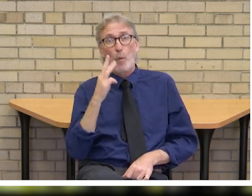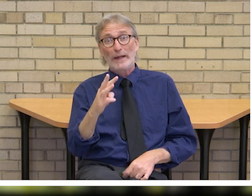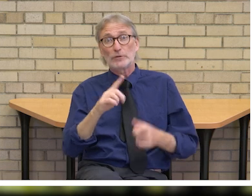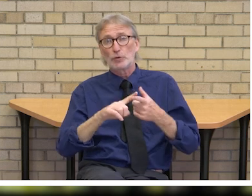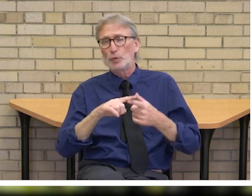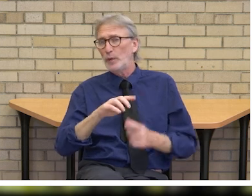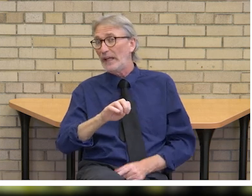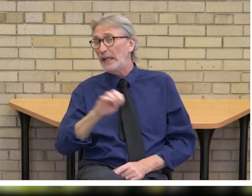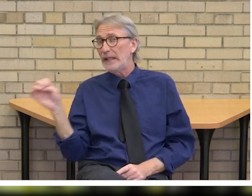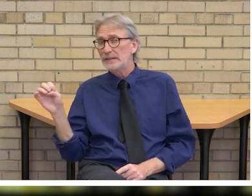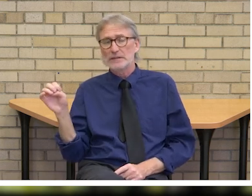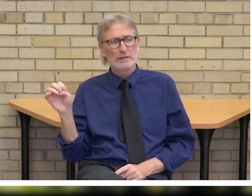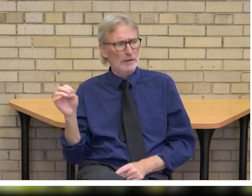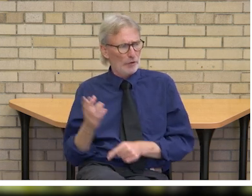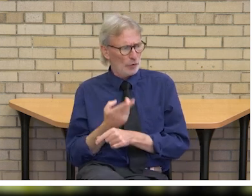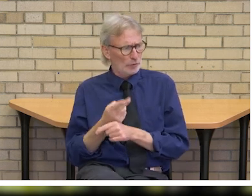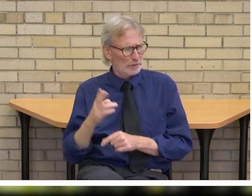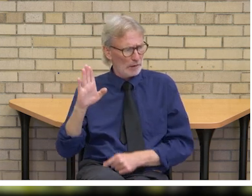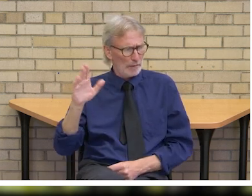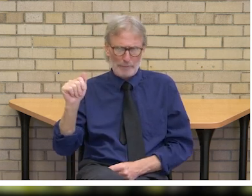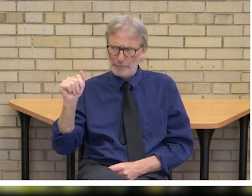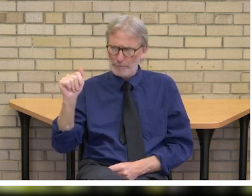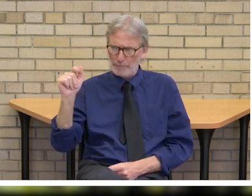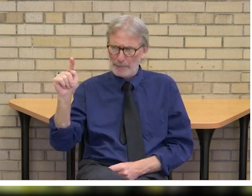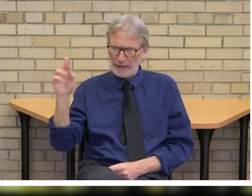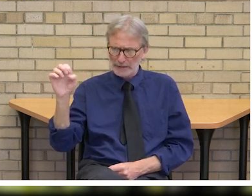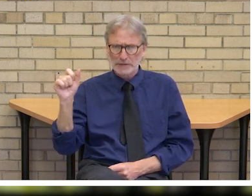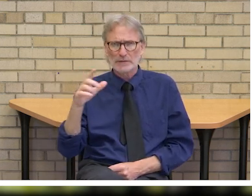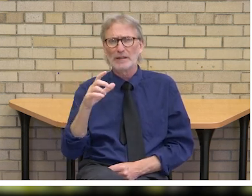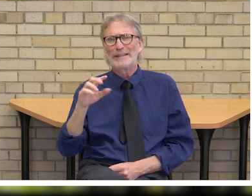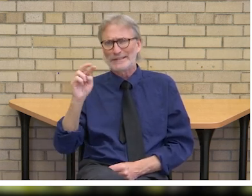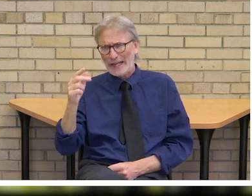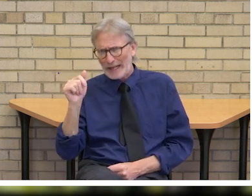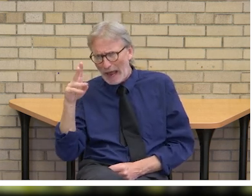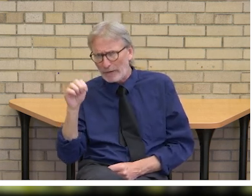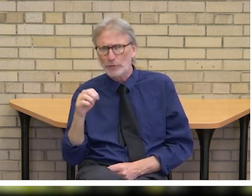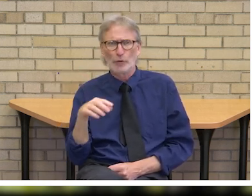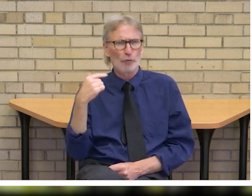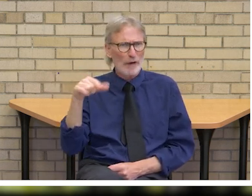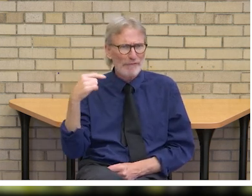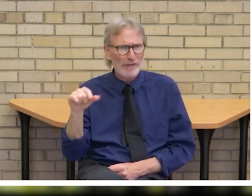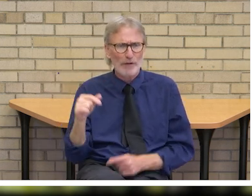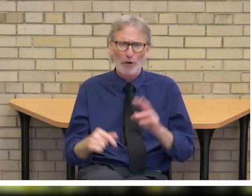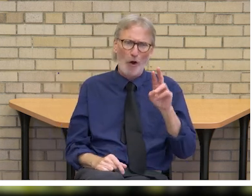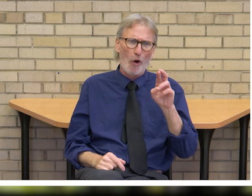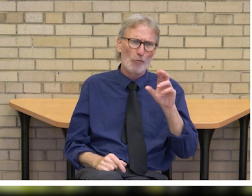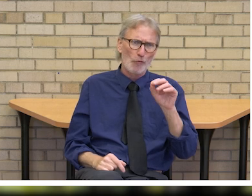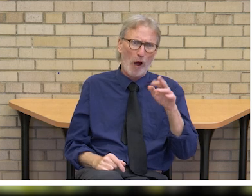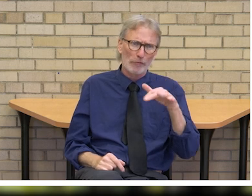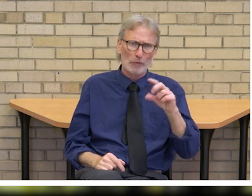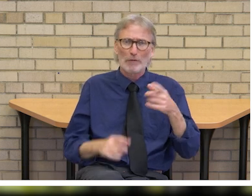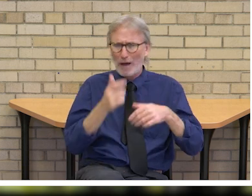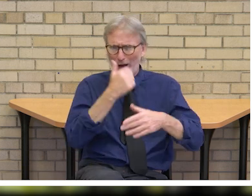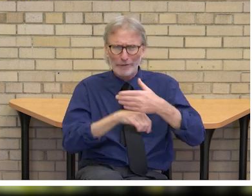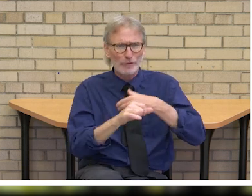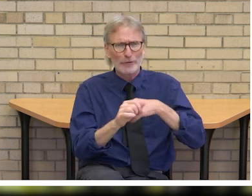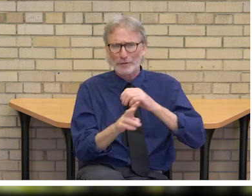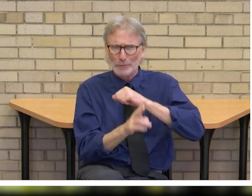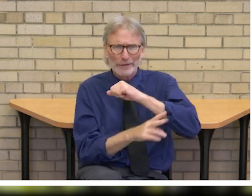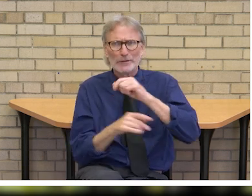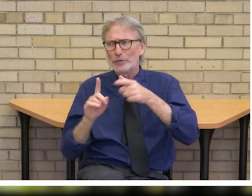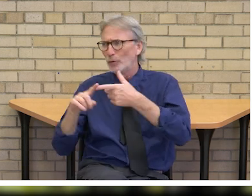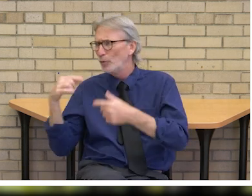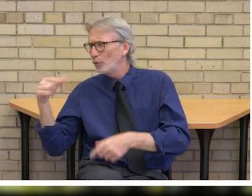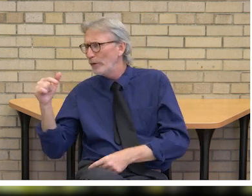you'd be using Bates Street, 2nd Avenue, Greenfield Avenue, Ronald Street onto the Greenfield Bridge to Greenfield